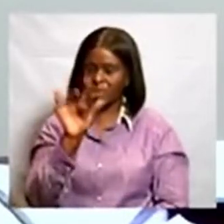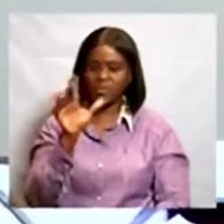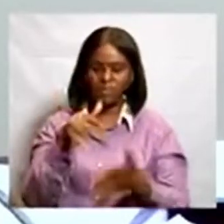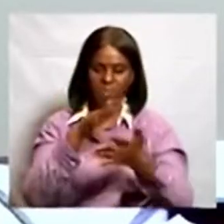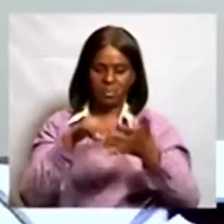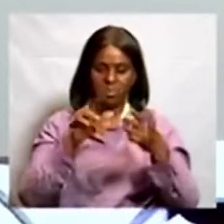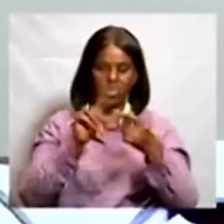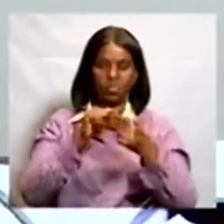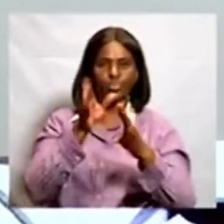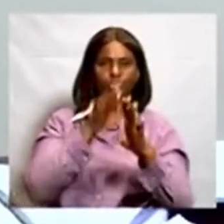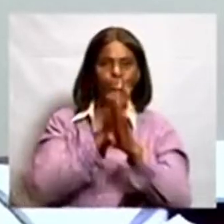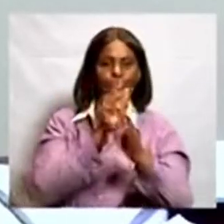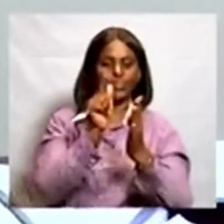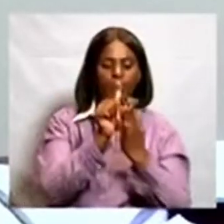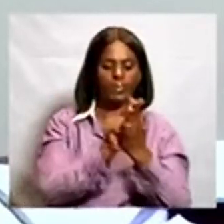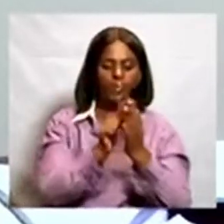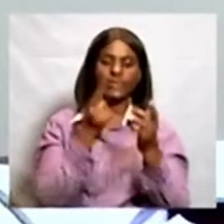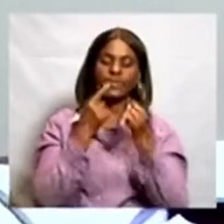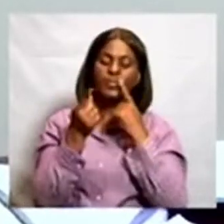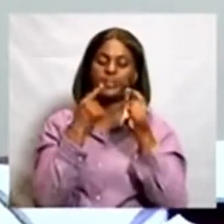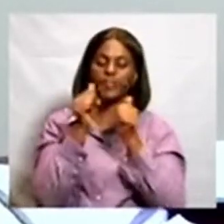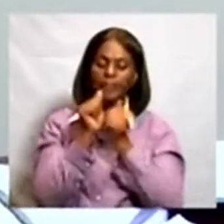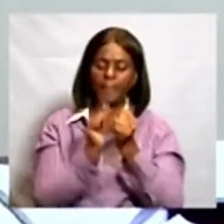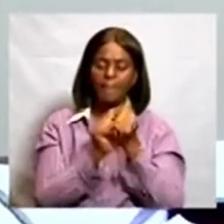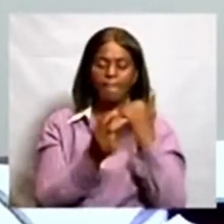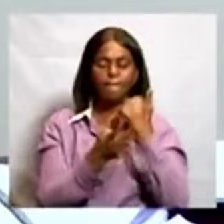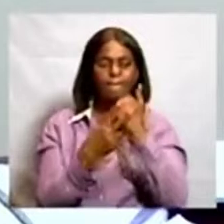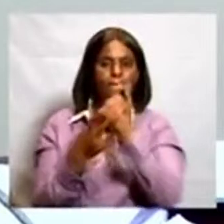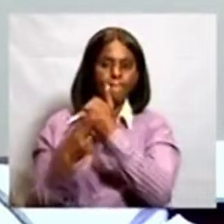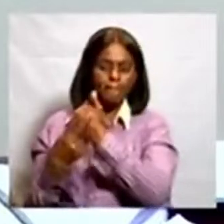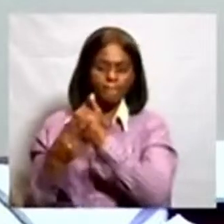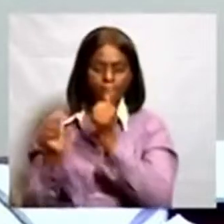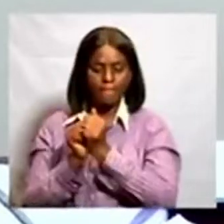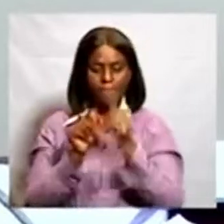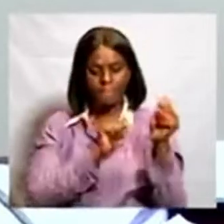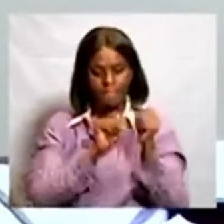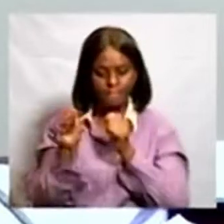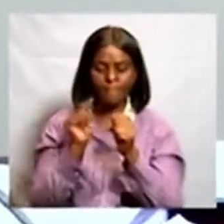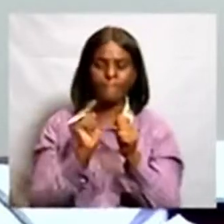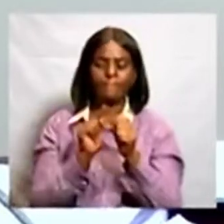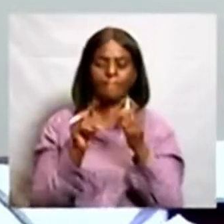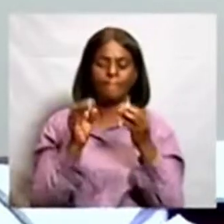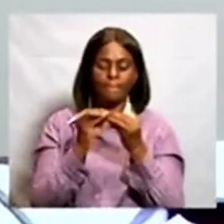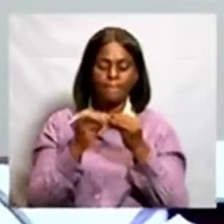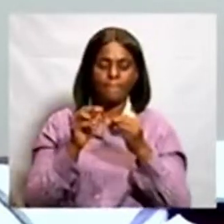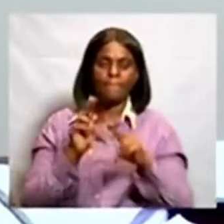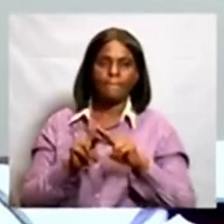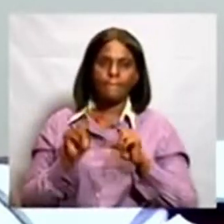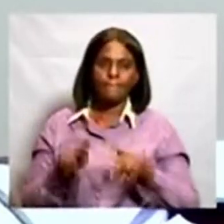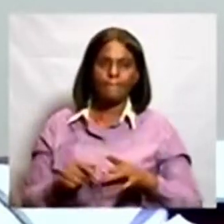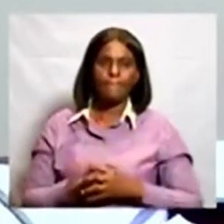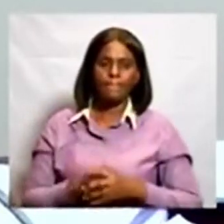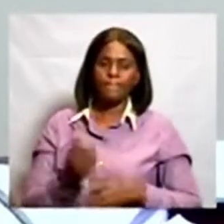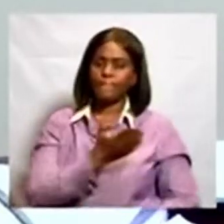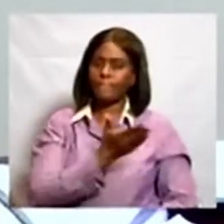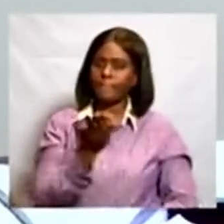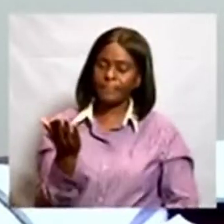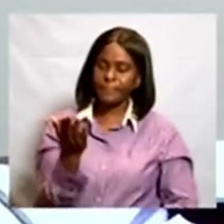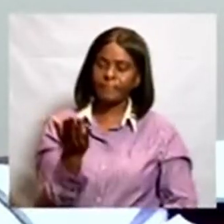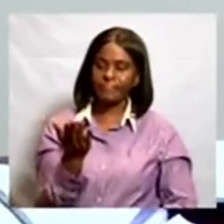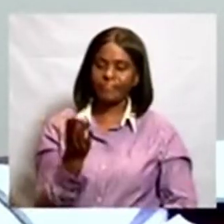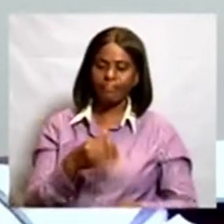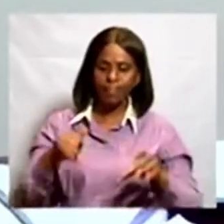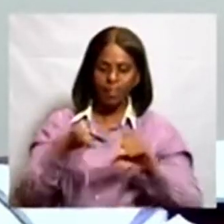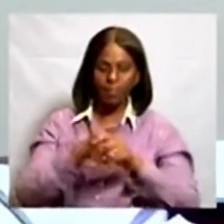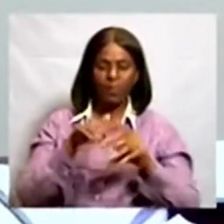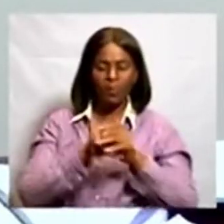the bill. Talks about the savings and the transitional provisions. Chair, these